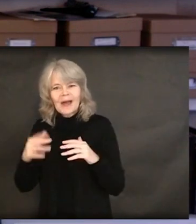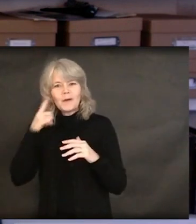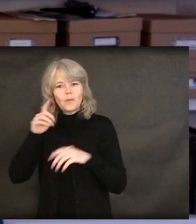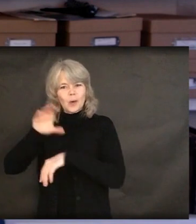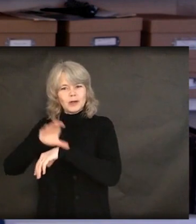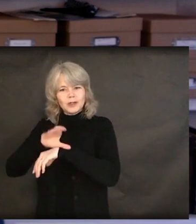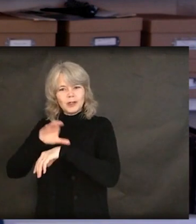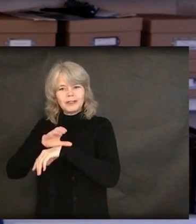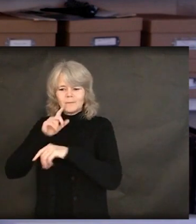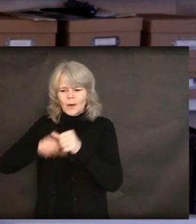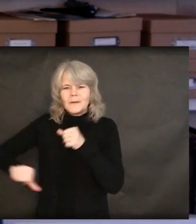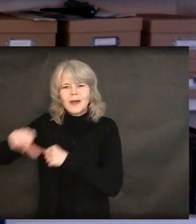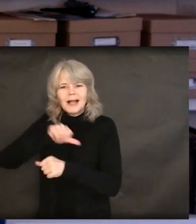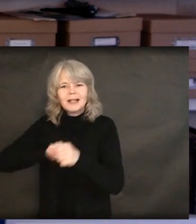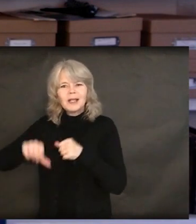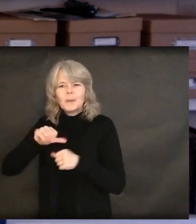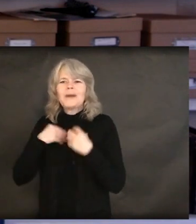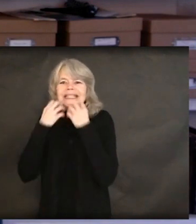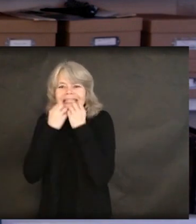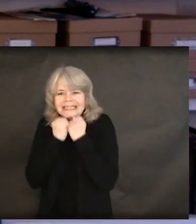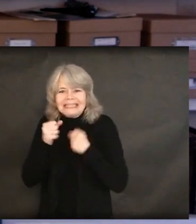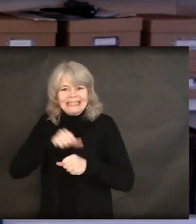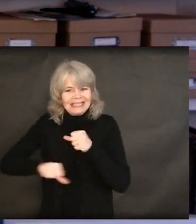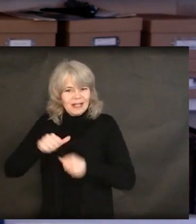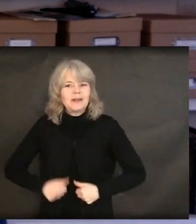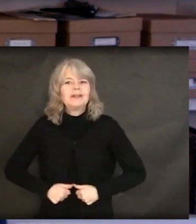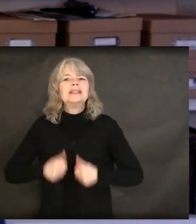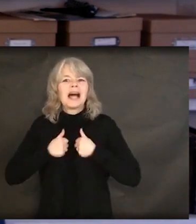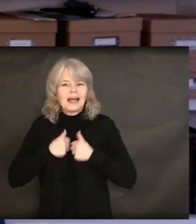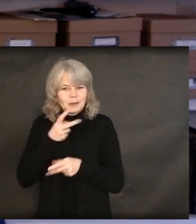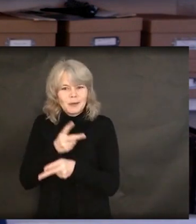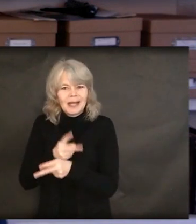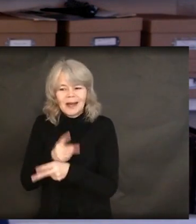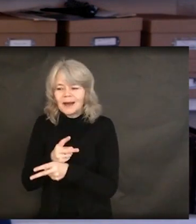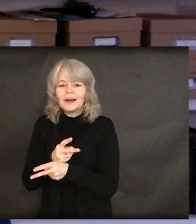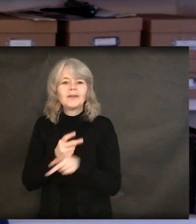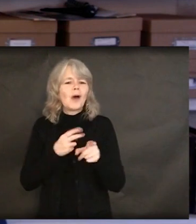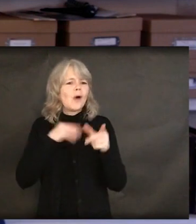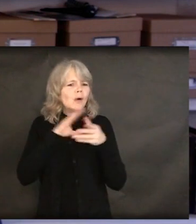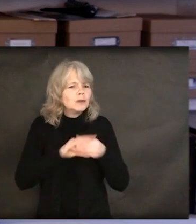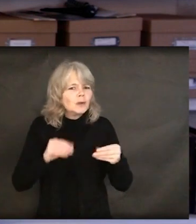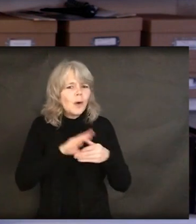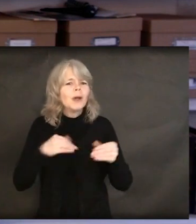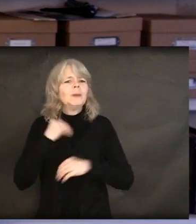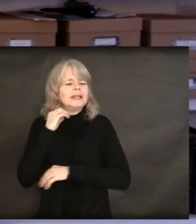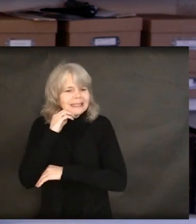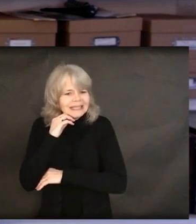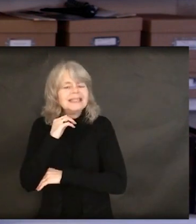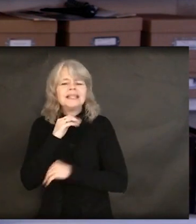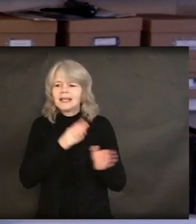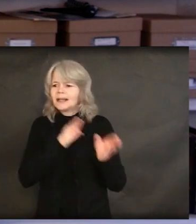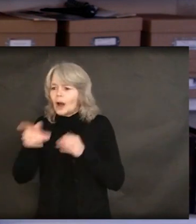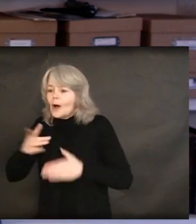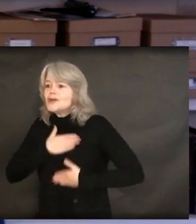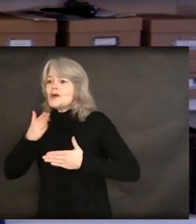gather, we hold each other's lives in our hands. We hold each other's stories. We